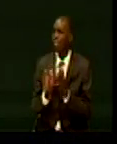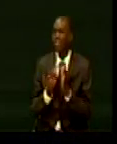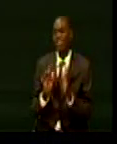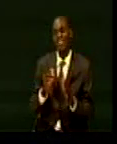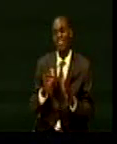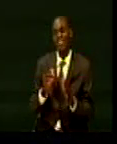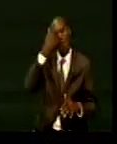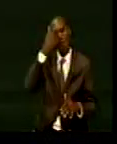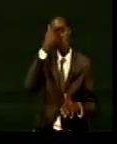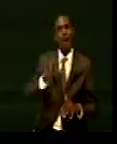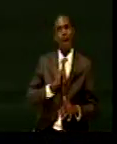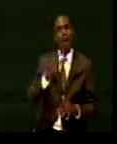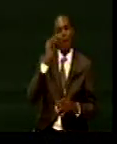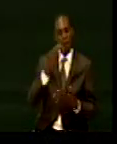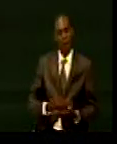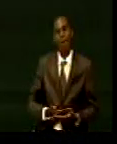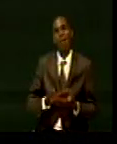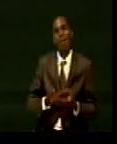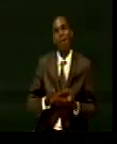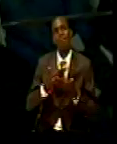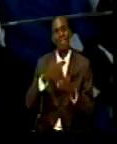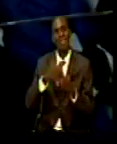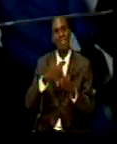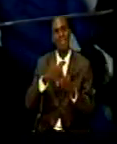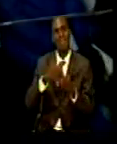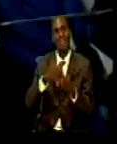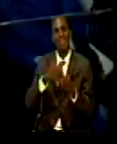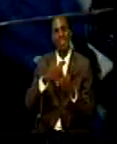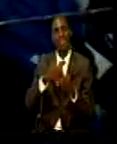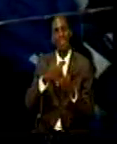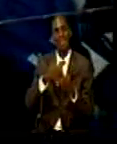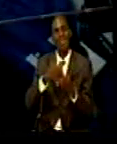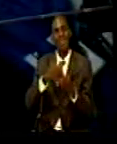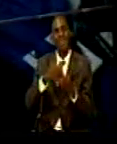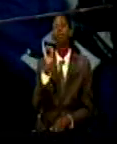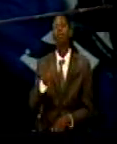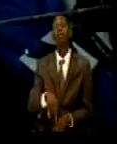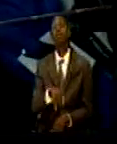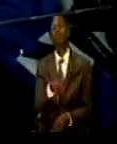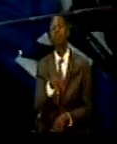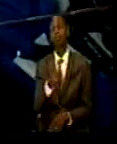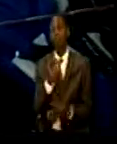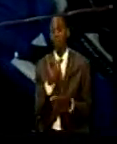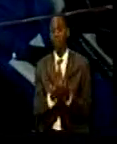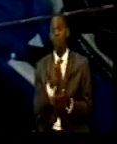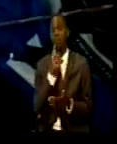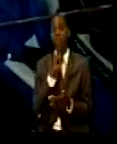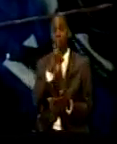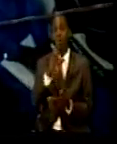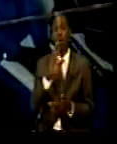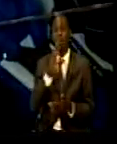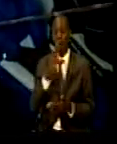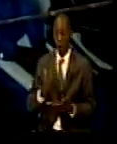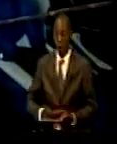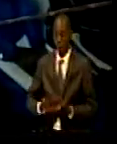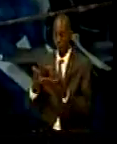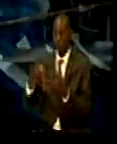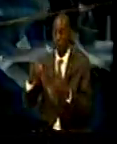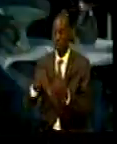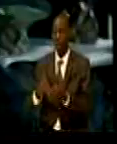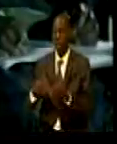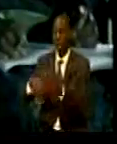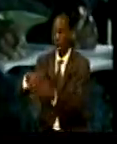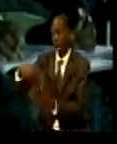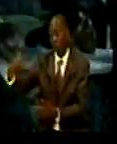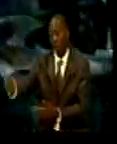a Christian home. I hear you. You are born in the garage that does not make you a